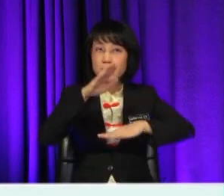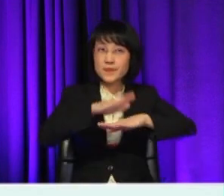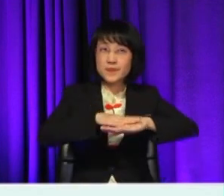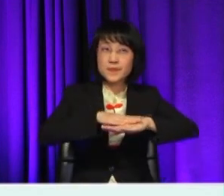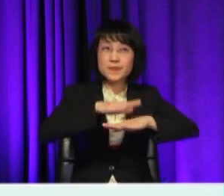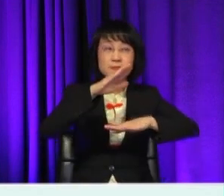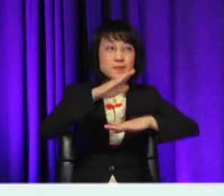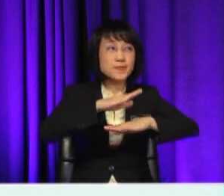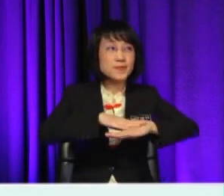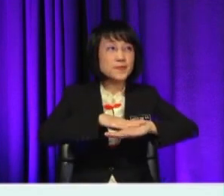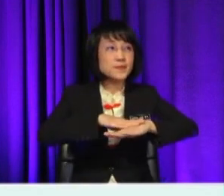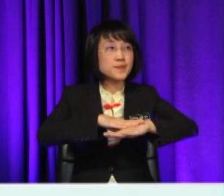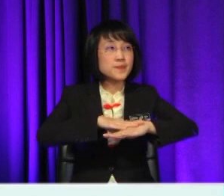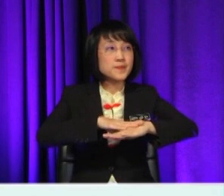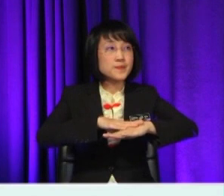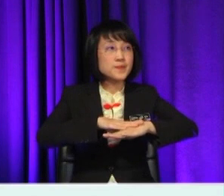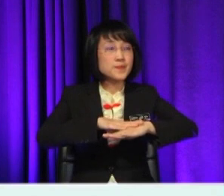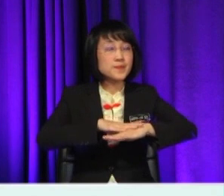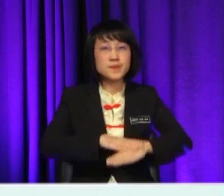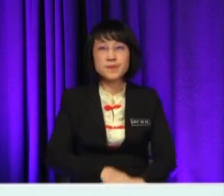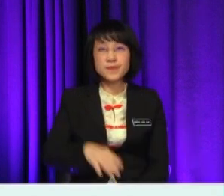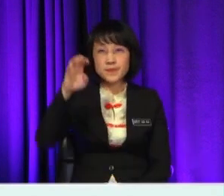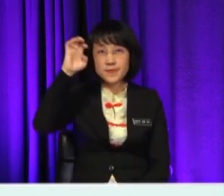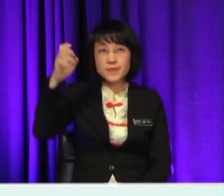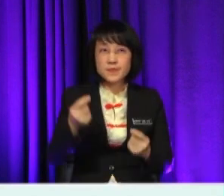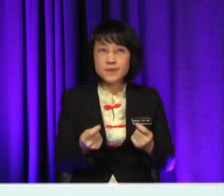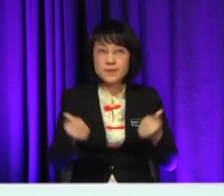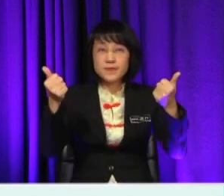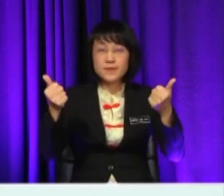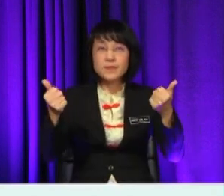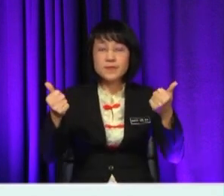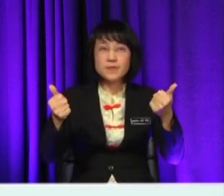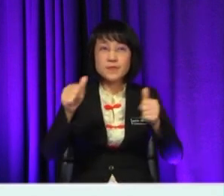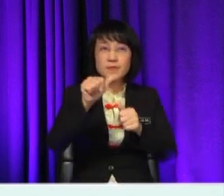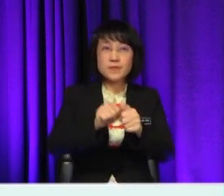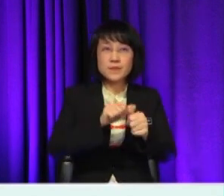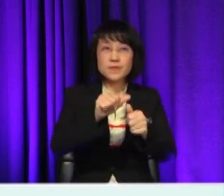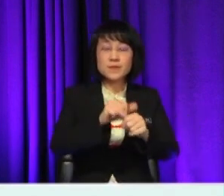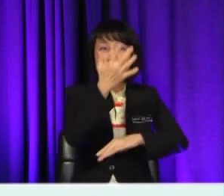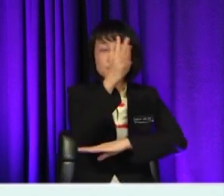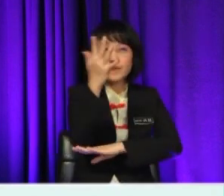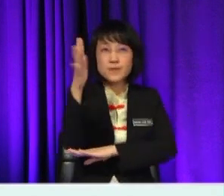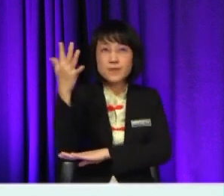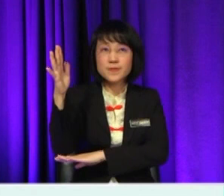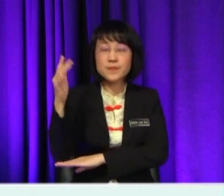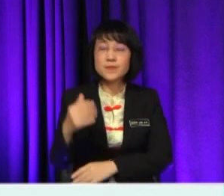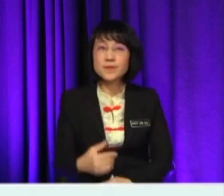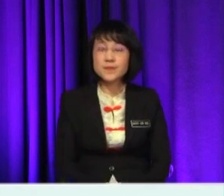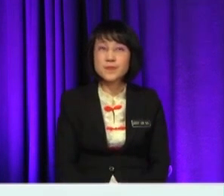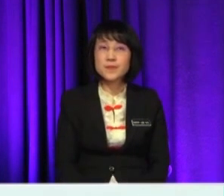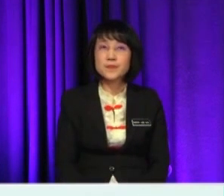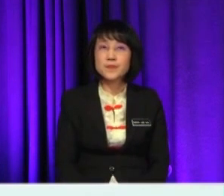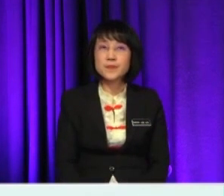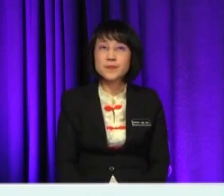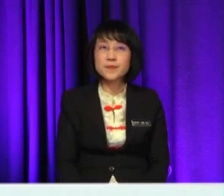Yes. Which one are you looking at? He tosses about in every bare tree. Okay, so that